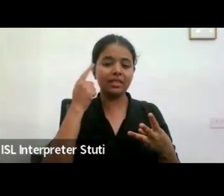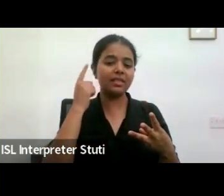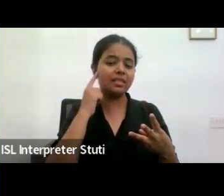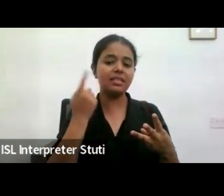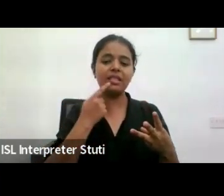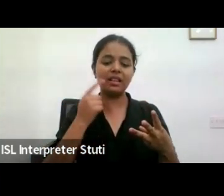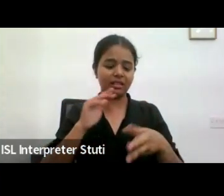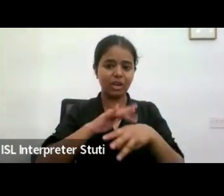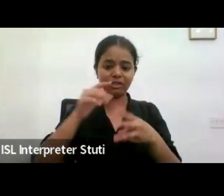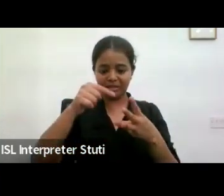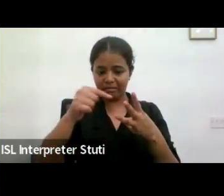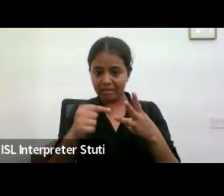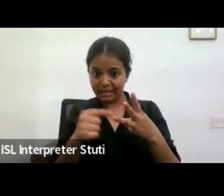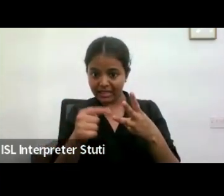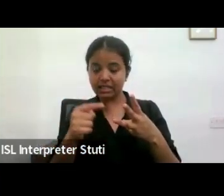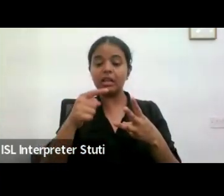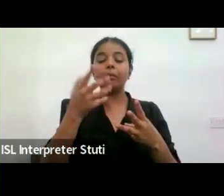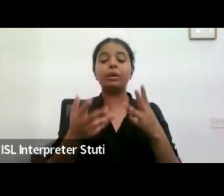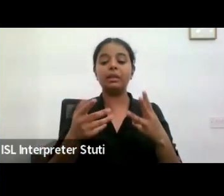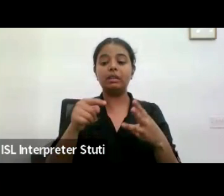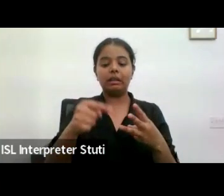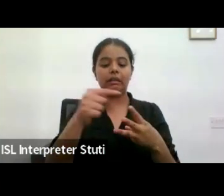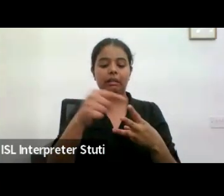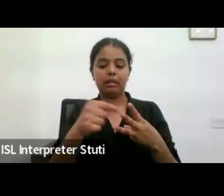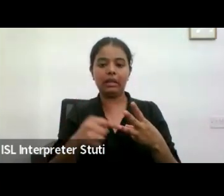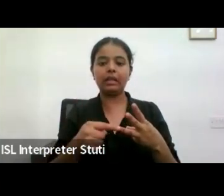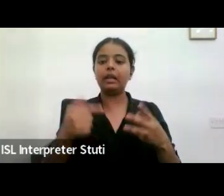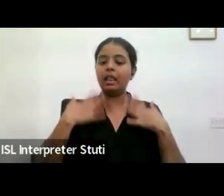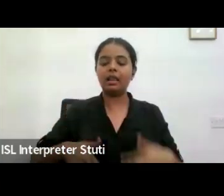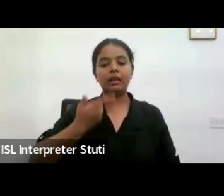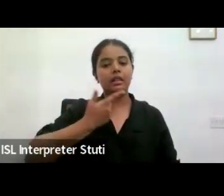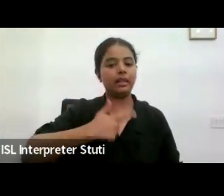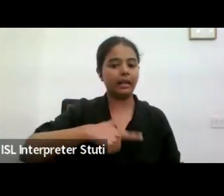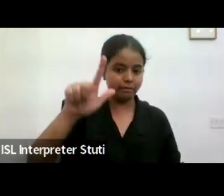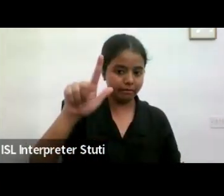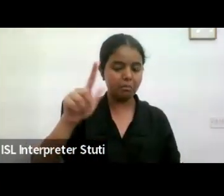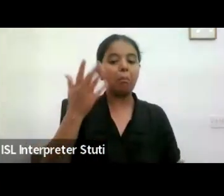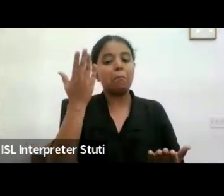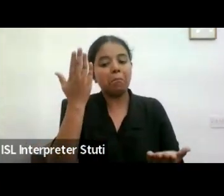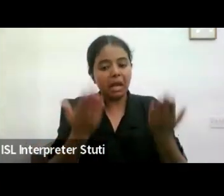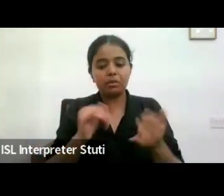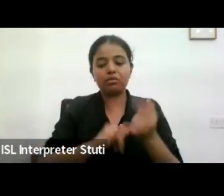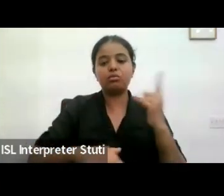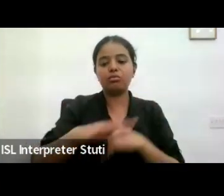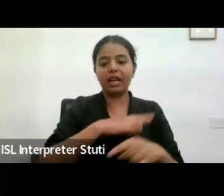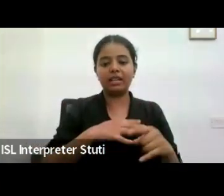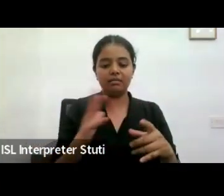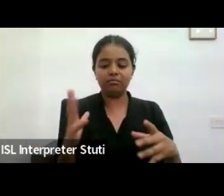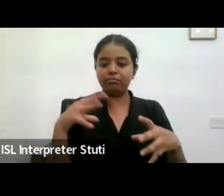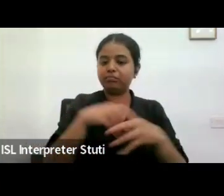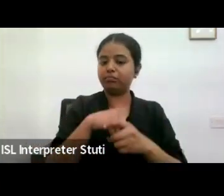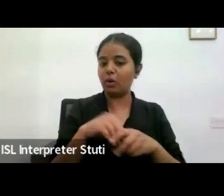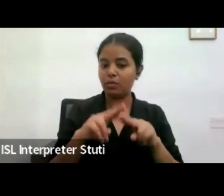barriers may hinder their full and effective participation in society on an equal basis